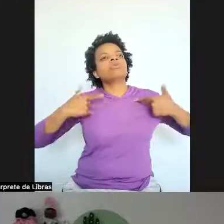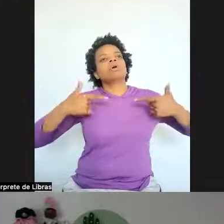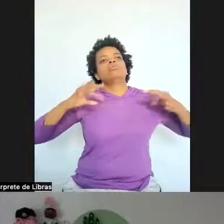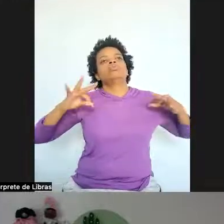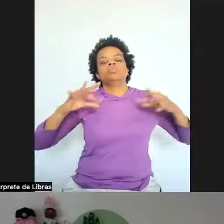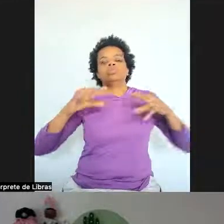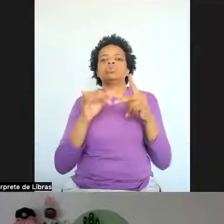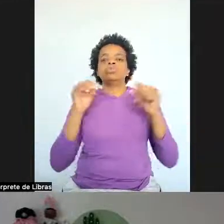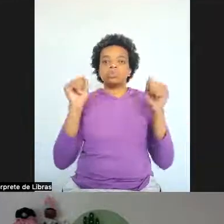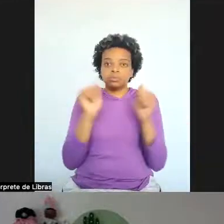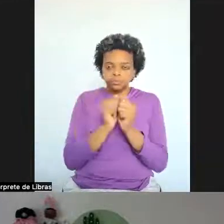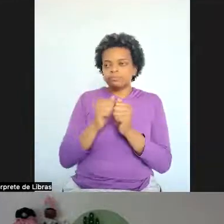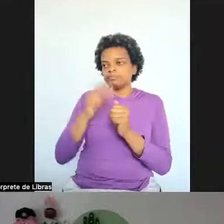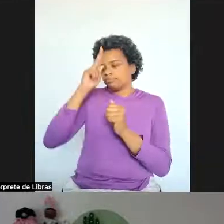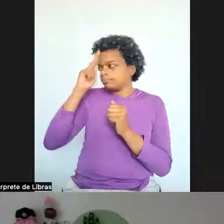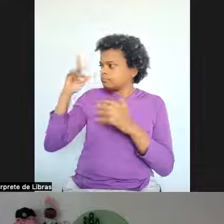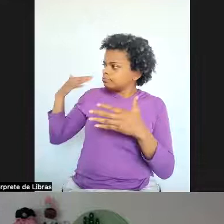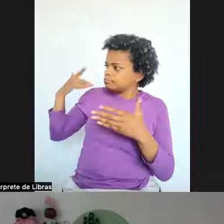in